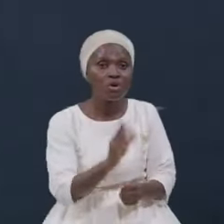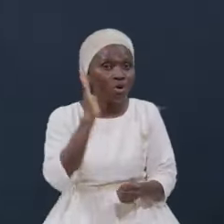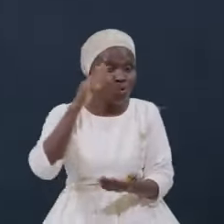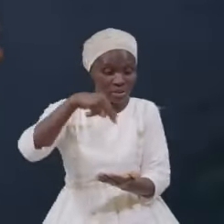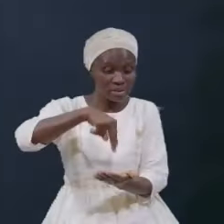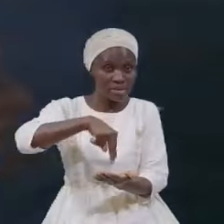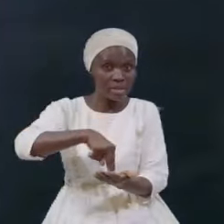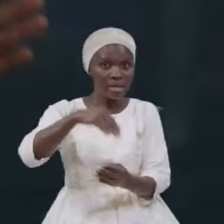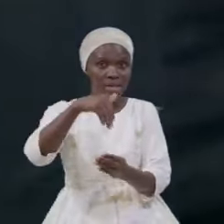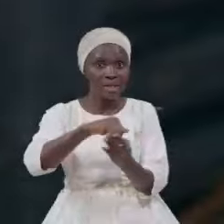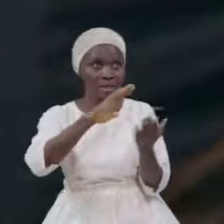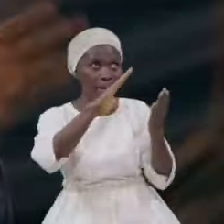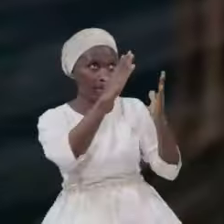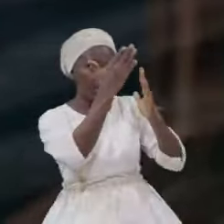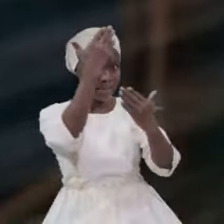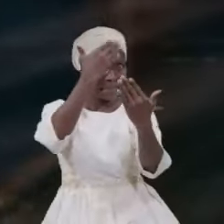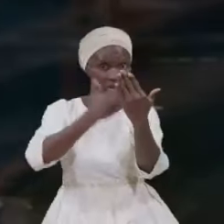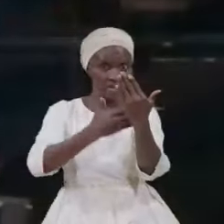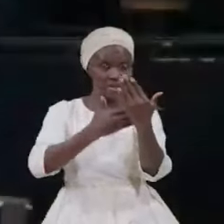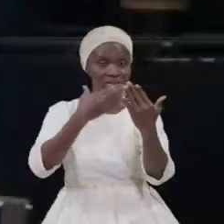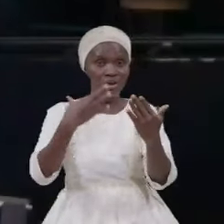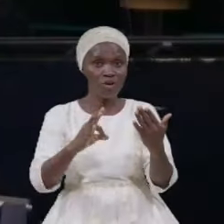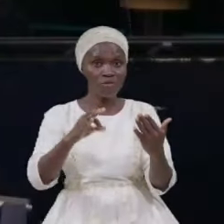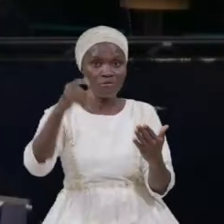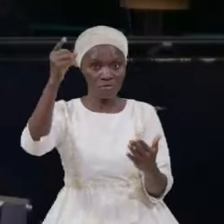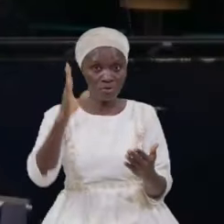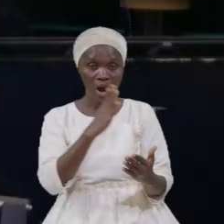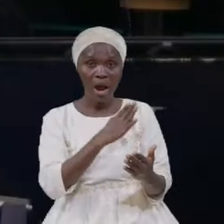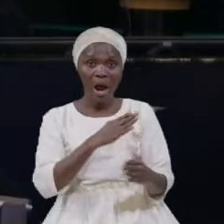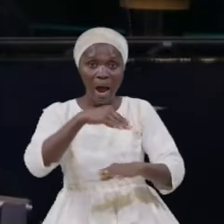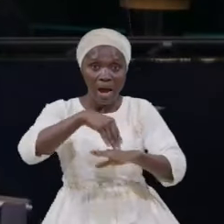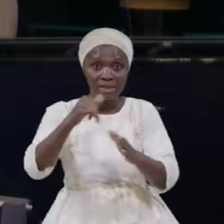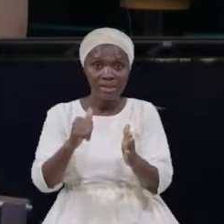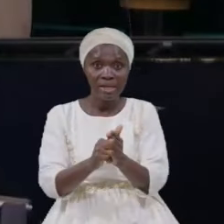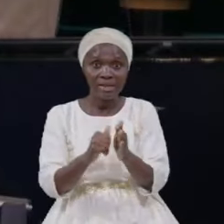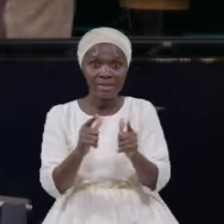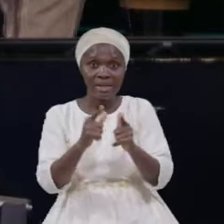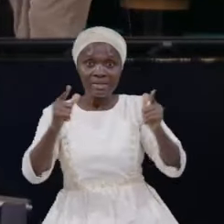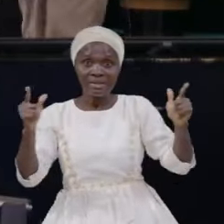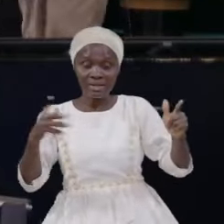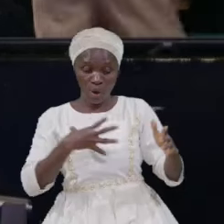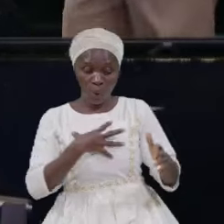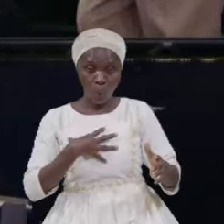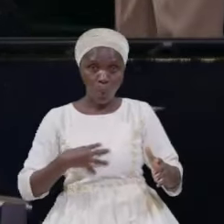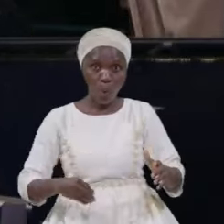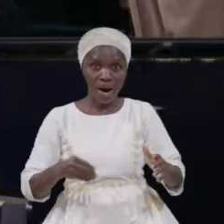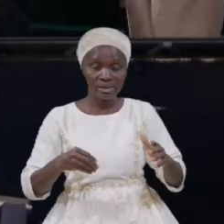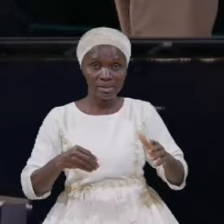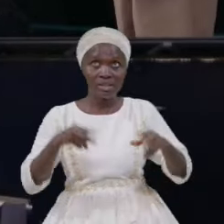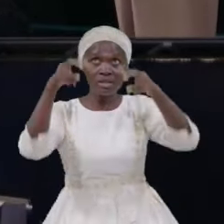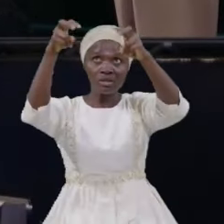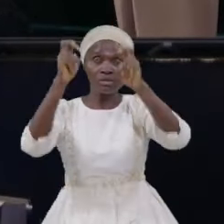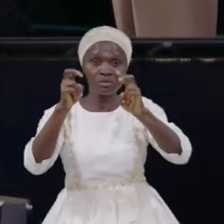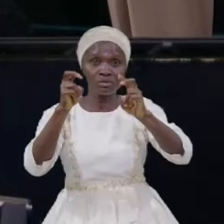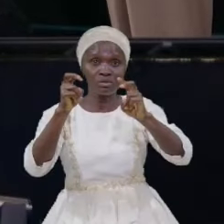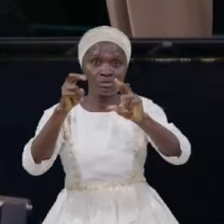great white throne judgment will take place. It's the day of reckoning, and